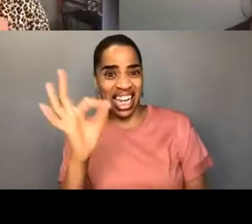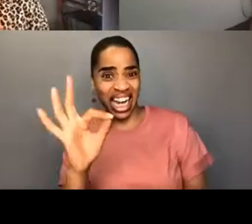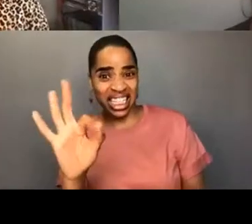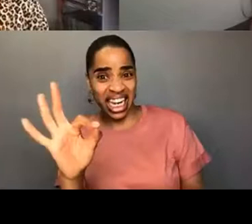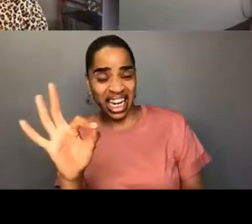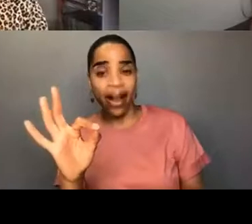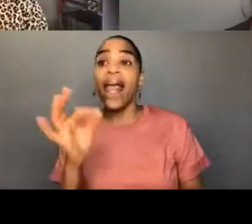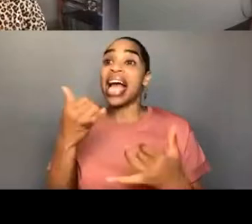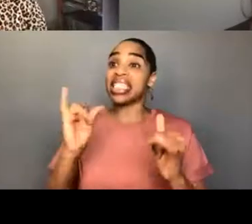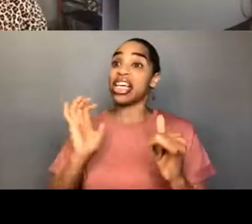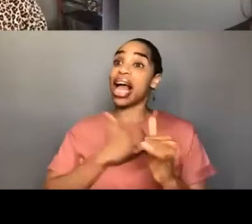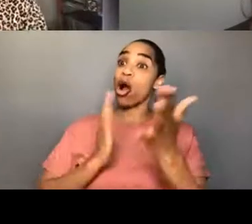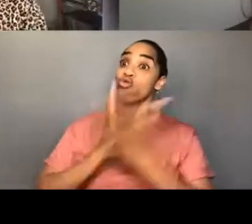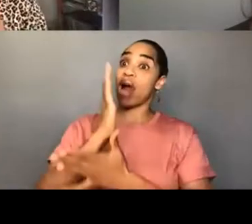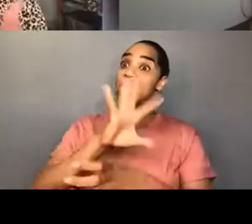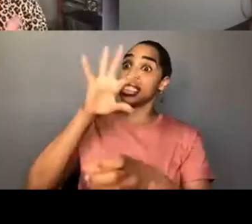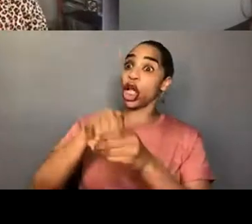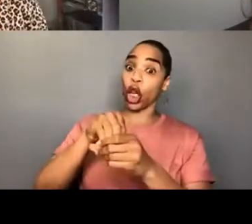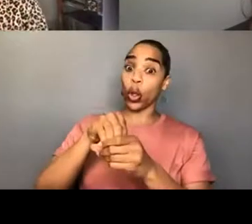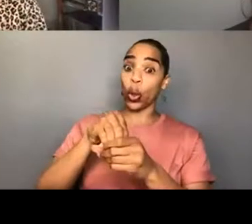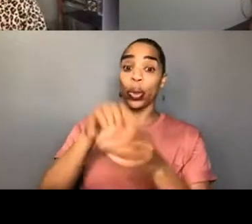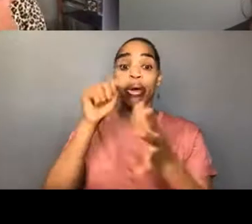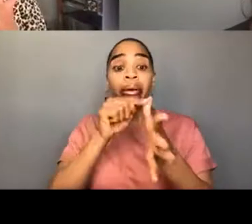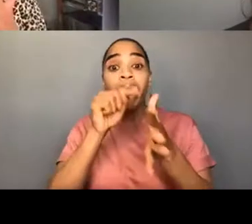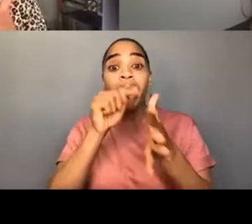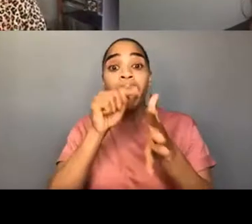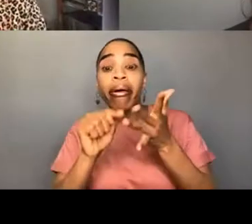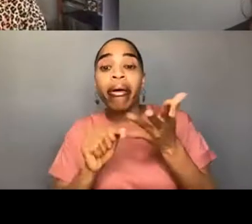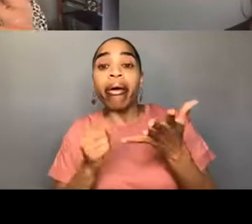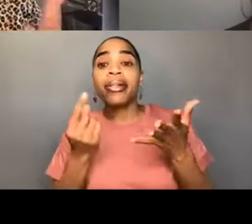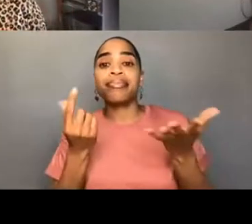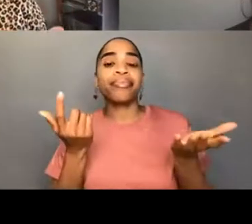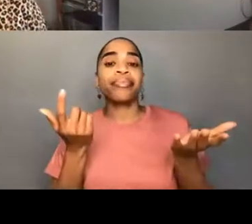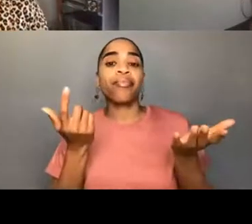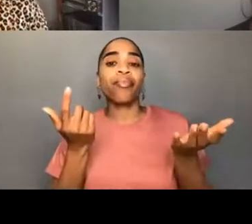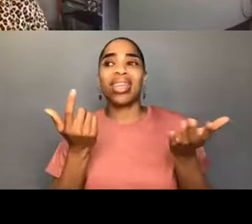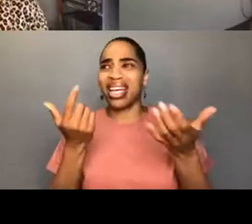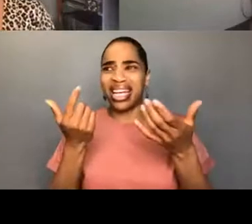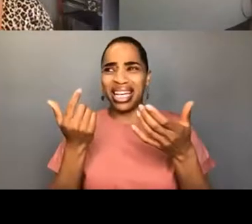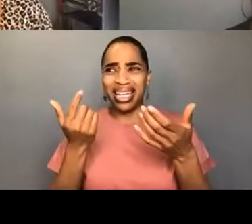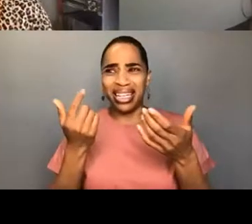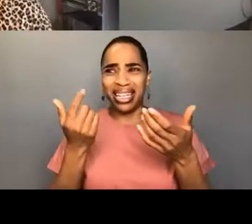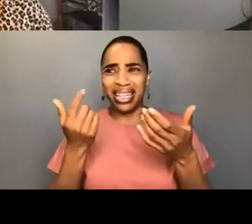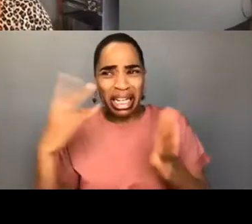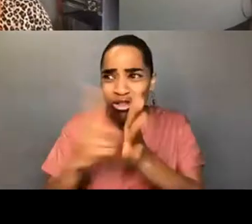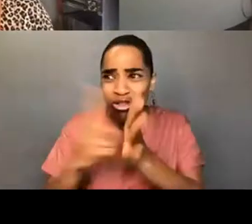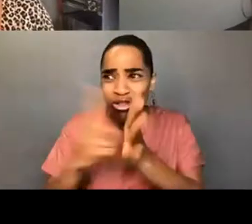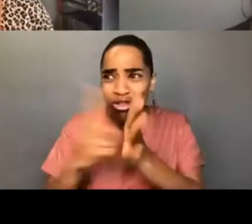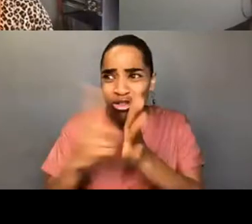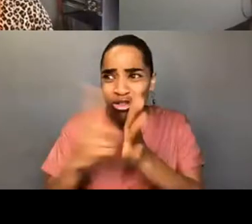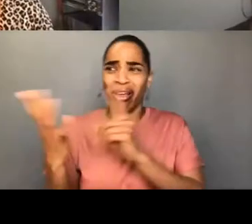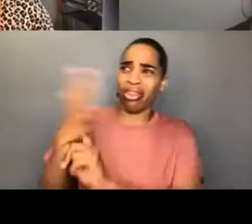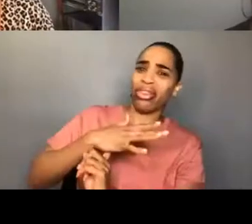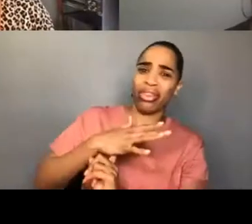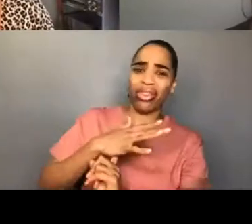still includes certain provisions, certain discrimination that we all feel. If you guys have